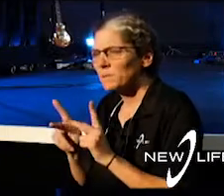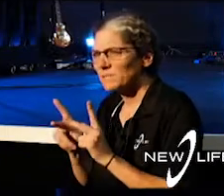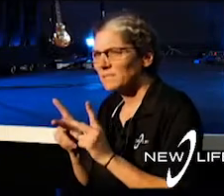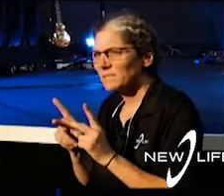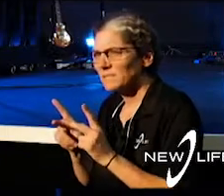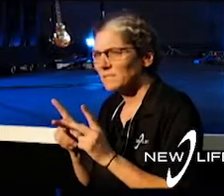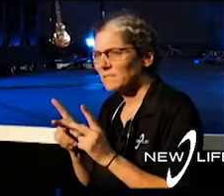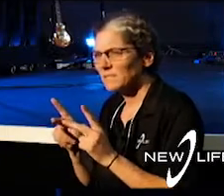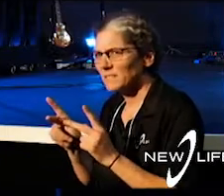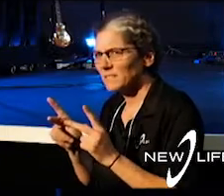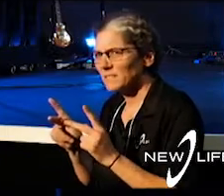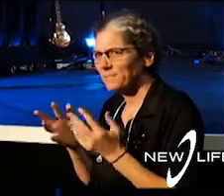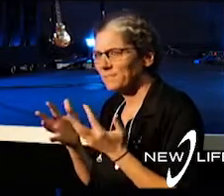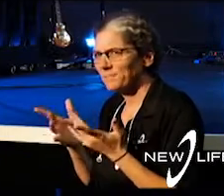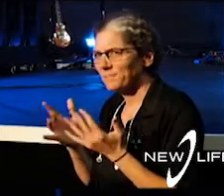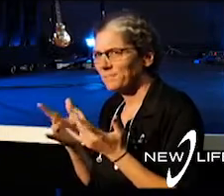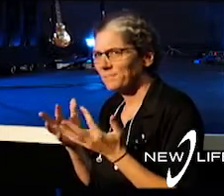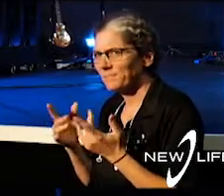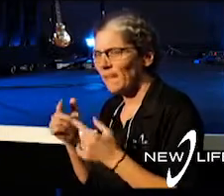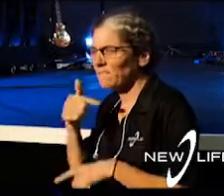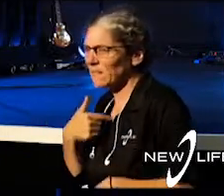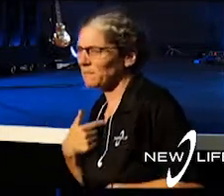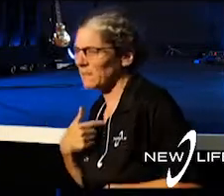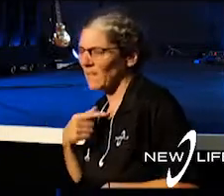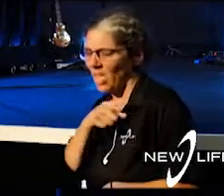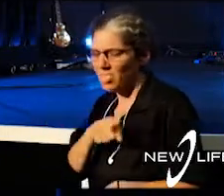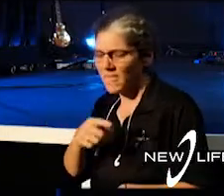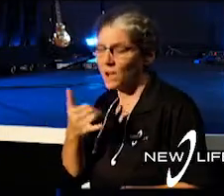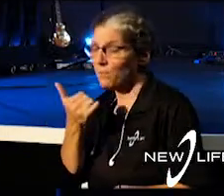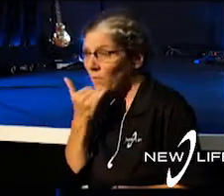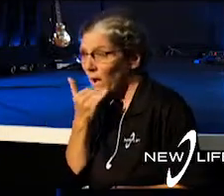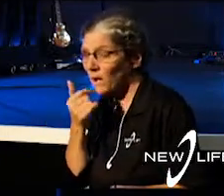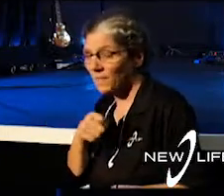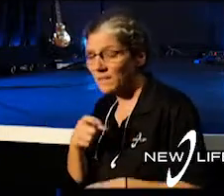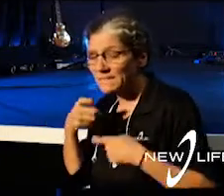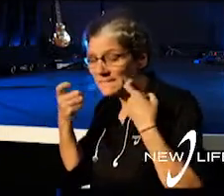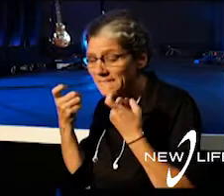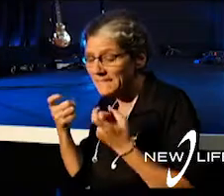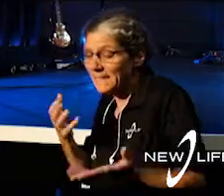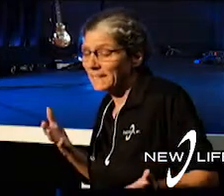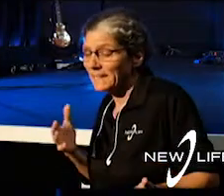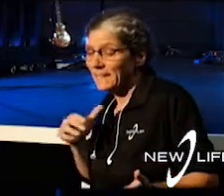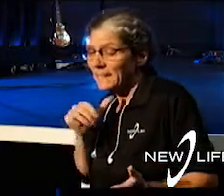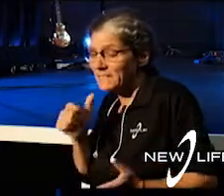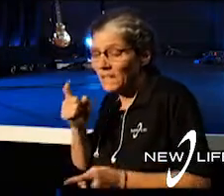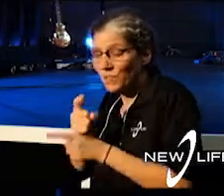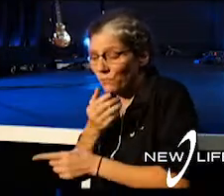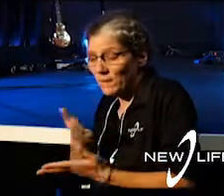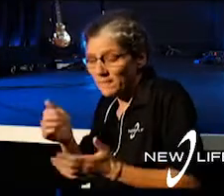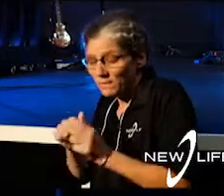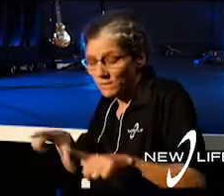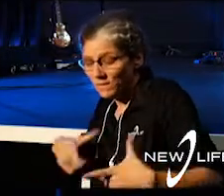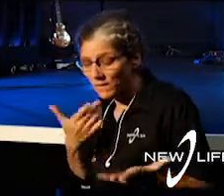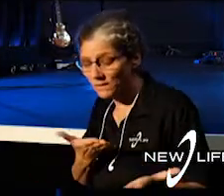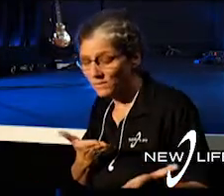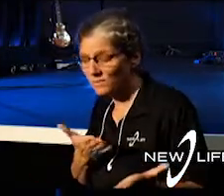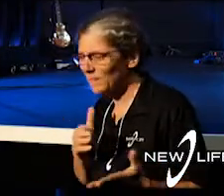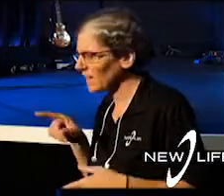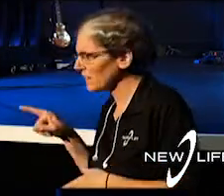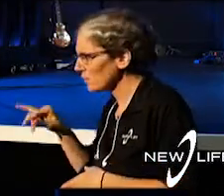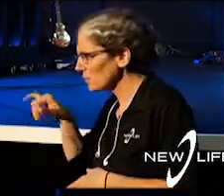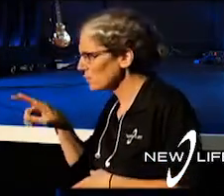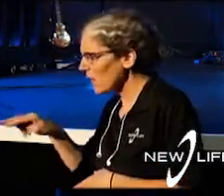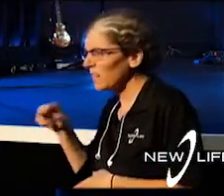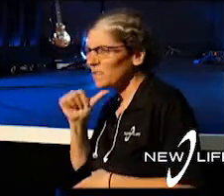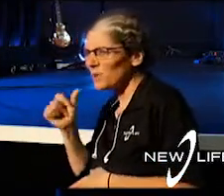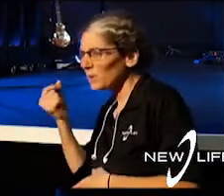me. They're wrong. And not only are they wrong, they're sinful. They're going against the word of God.